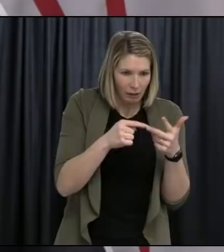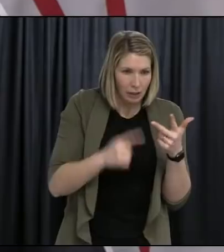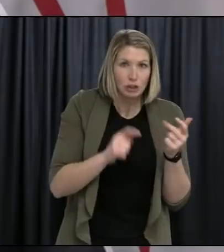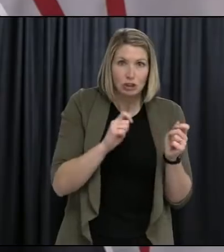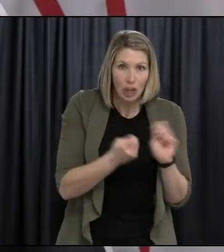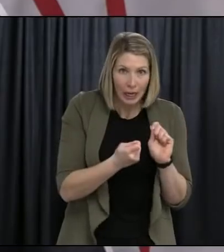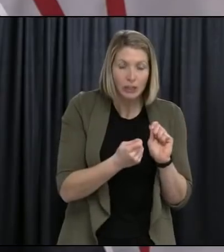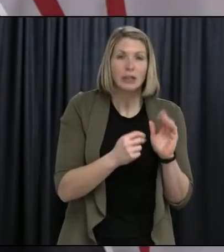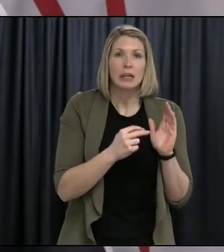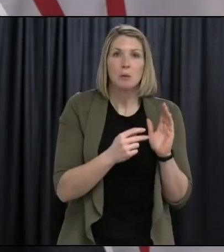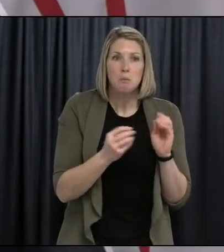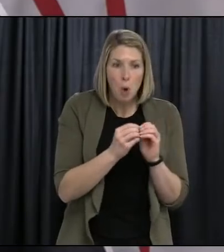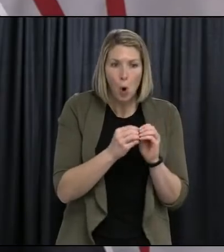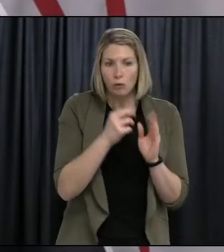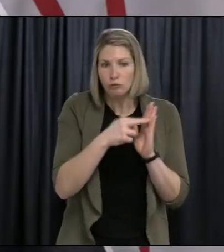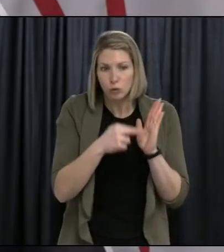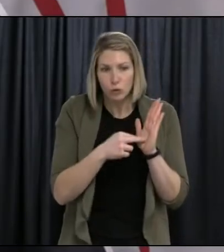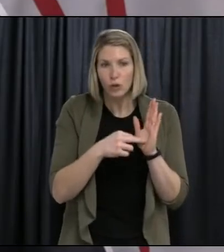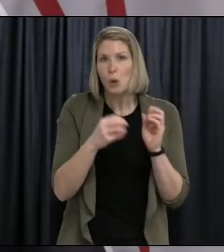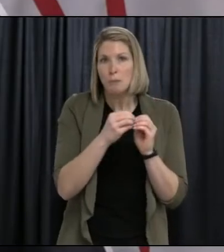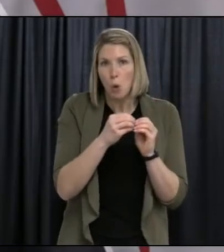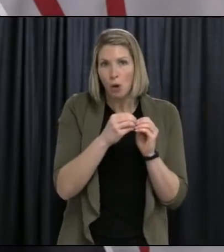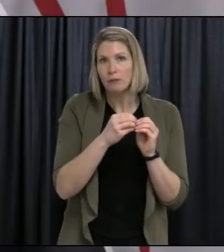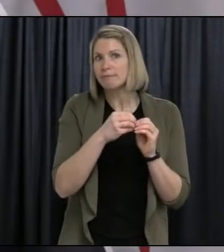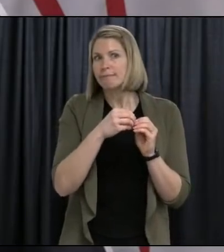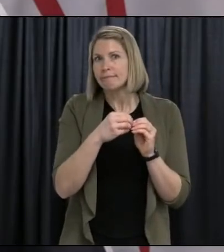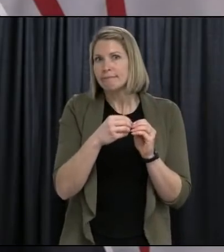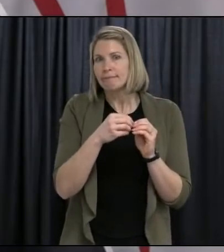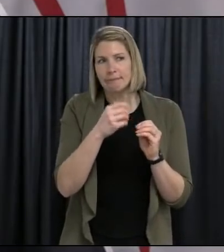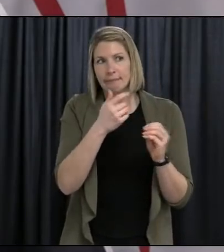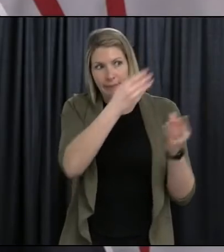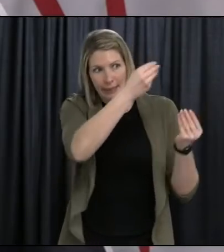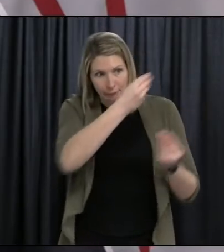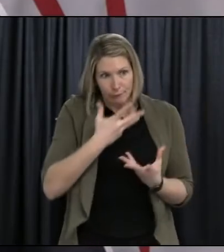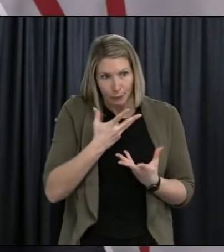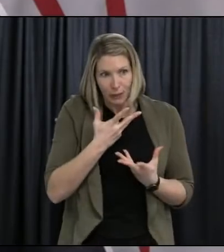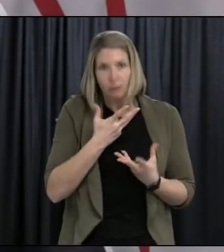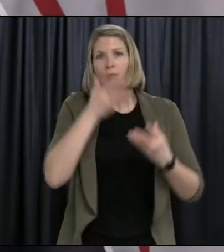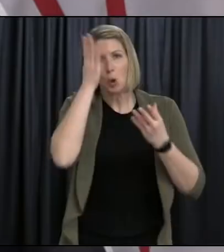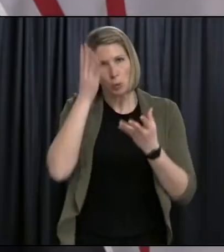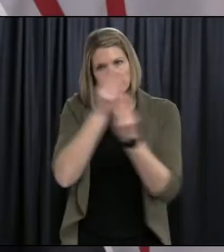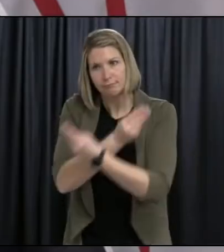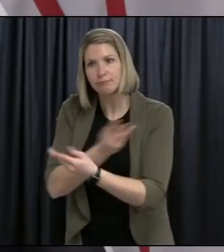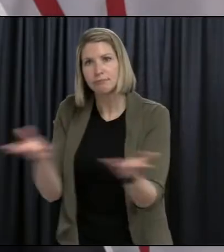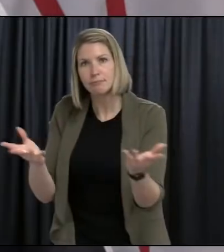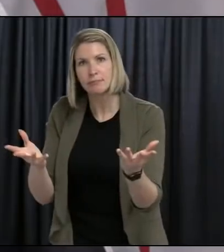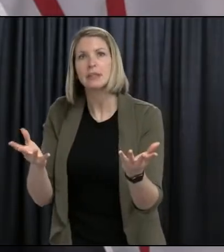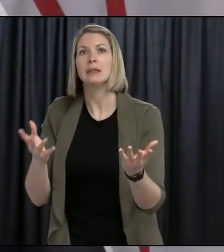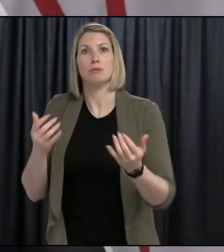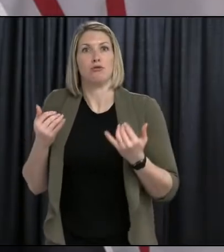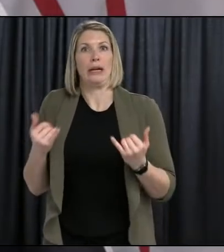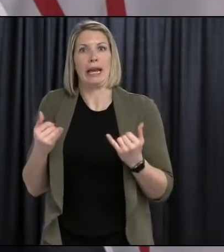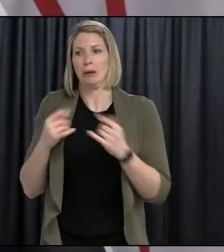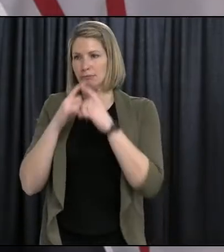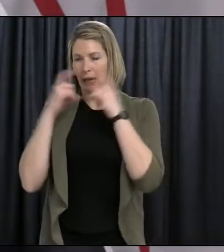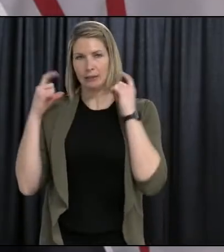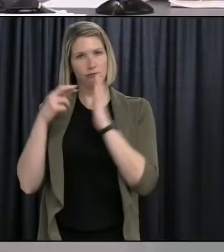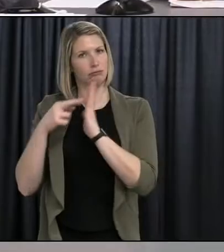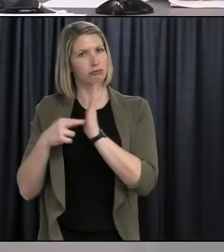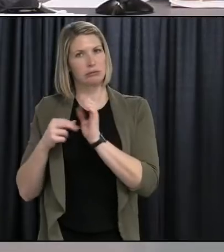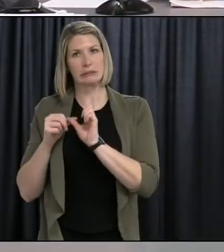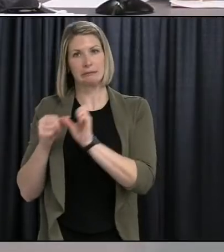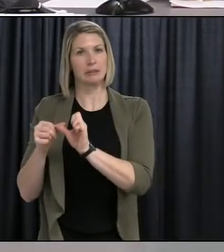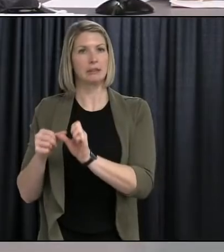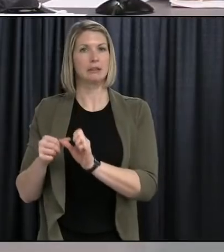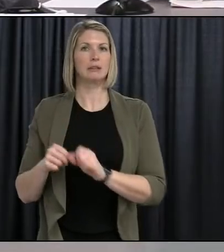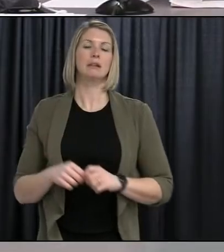to evolve with that. And so those are all conversations that we're having at the moment. The gold standard is still quarantine,